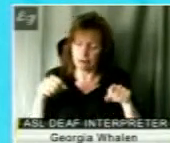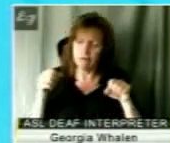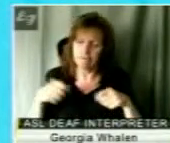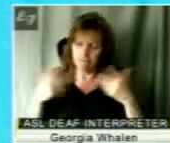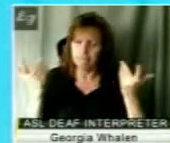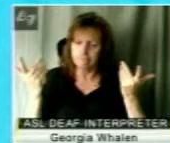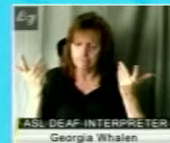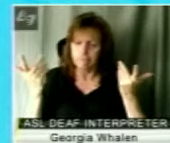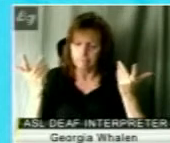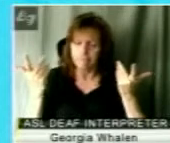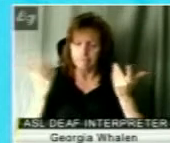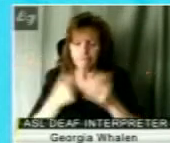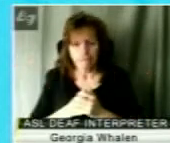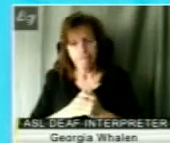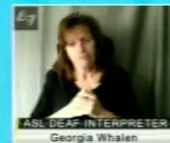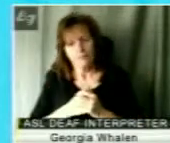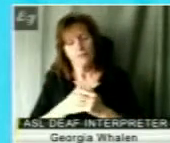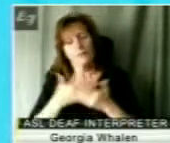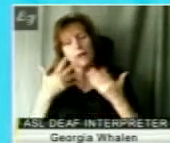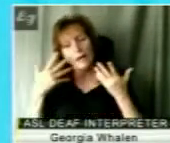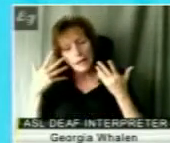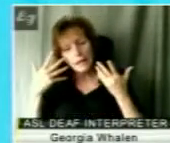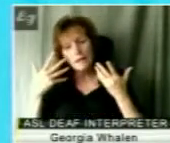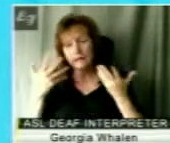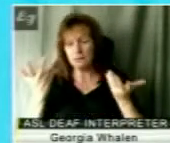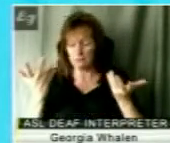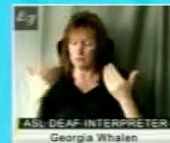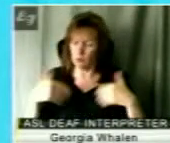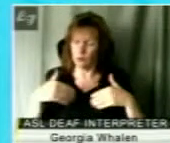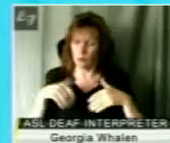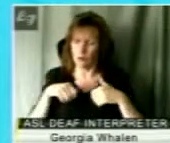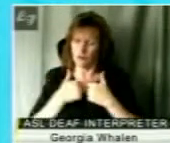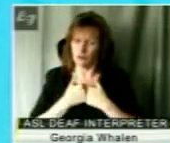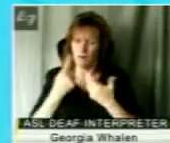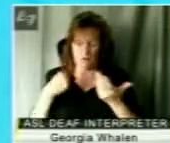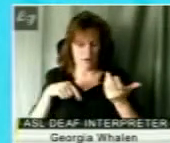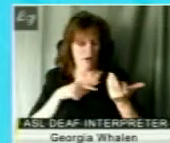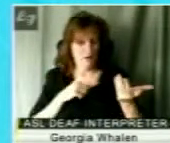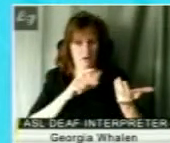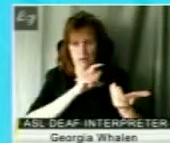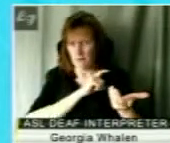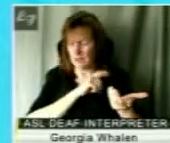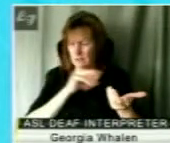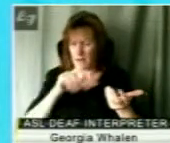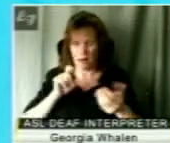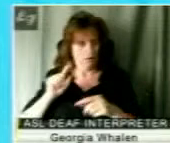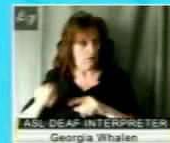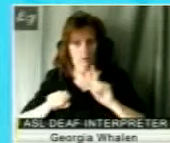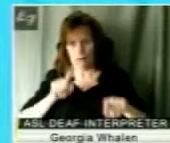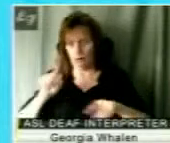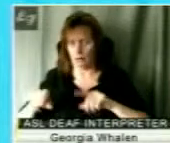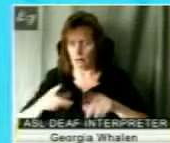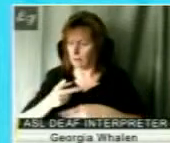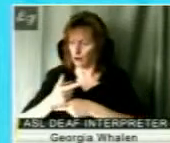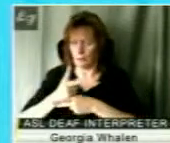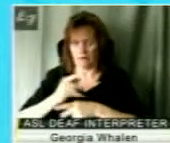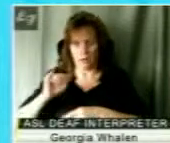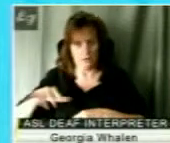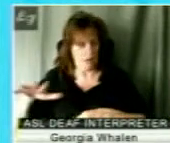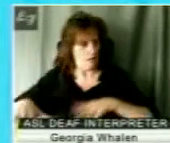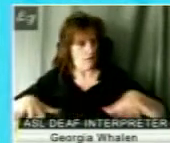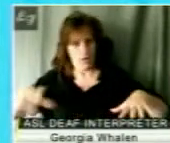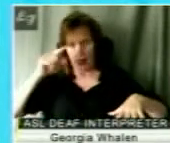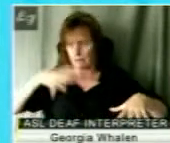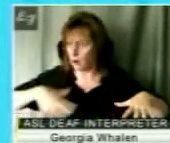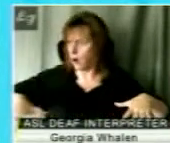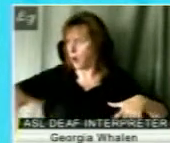our person power on the ground, it's tough to cover as much area as Hamilton has. And, you know, as the weather